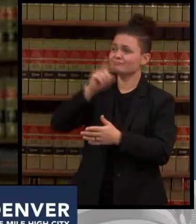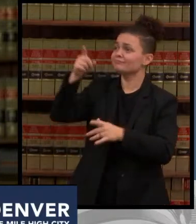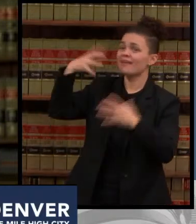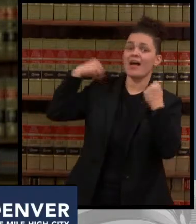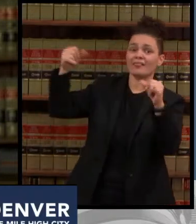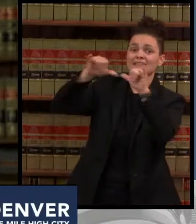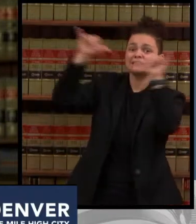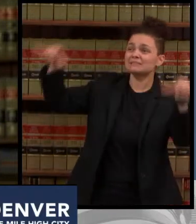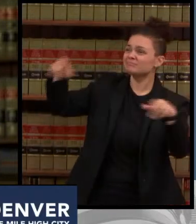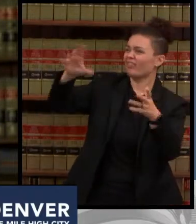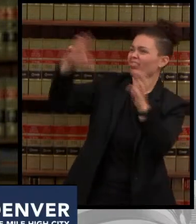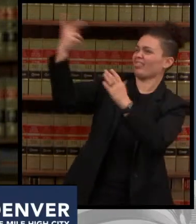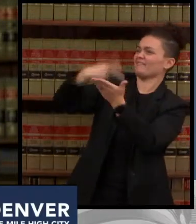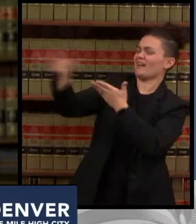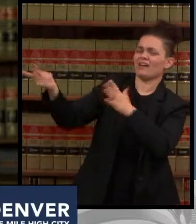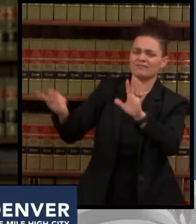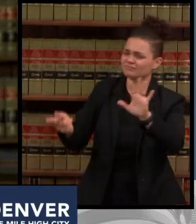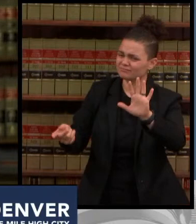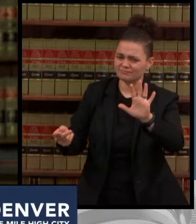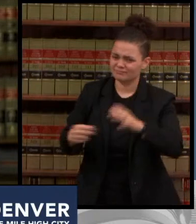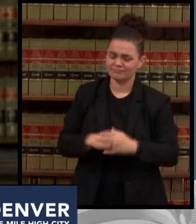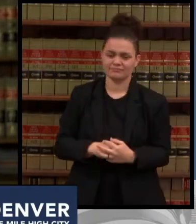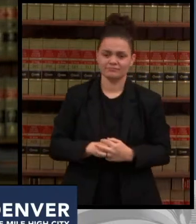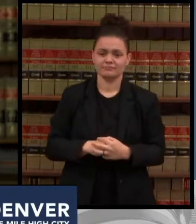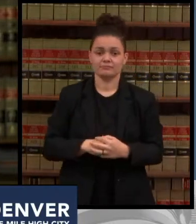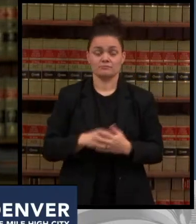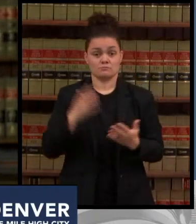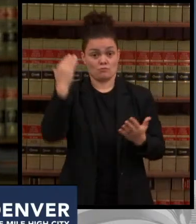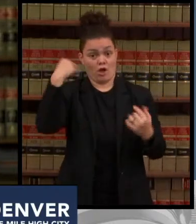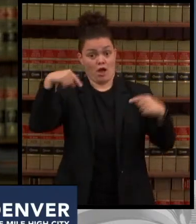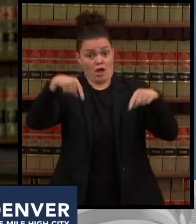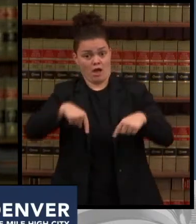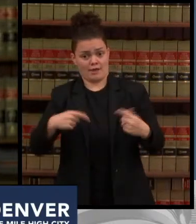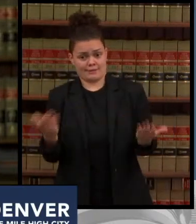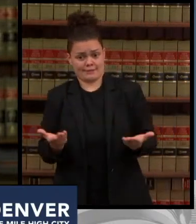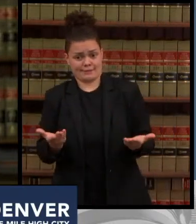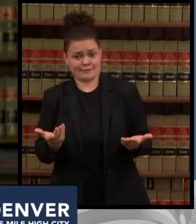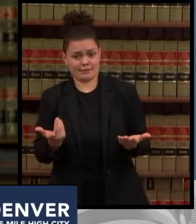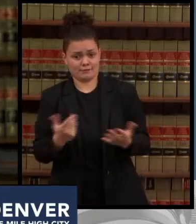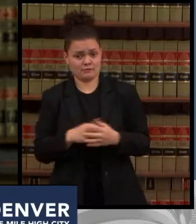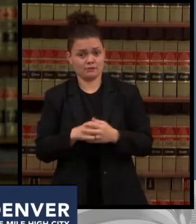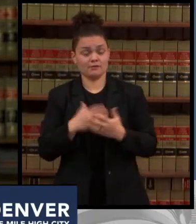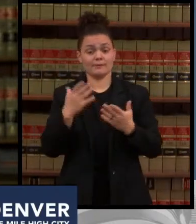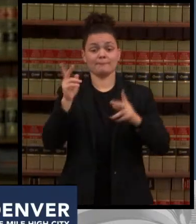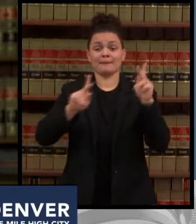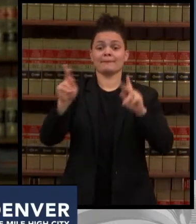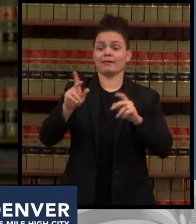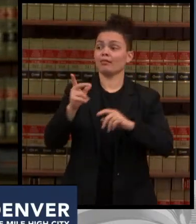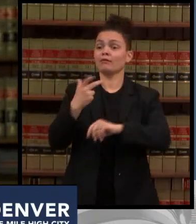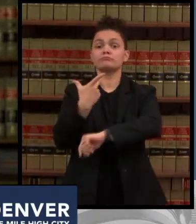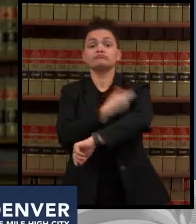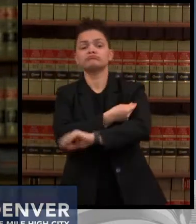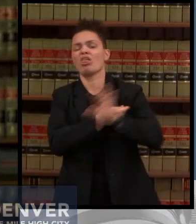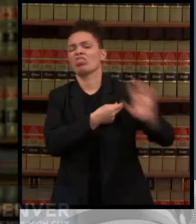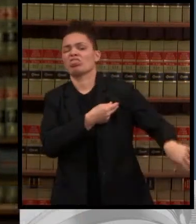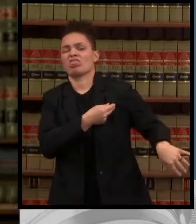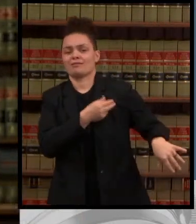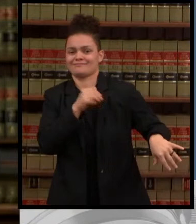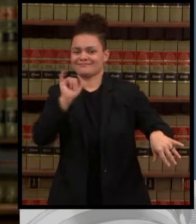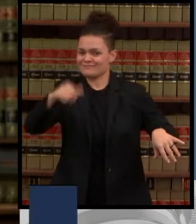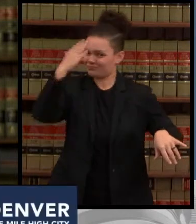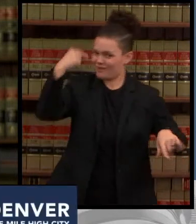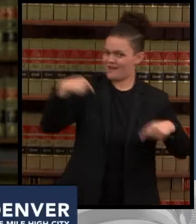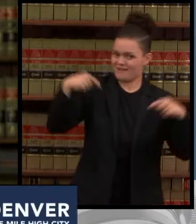because too many people chose not to get vaccinated even though they were eligible. We have been saying this now for